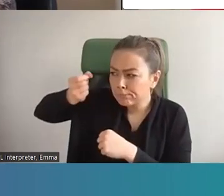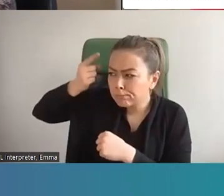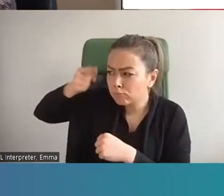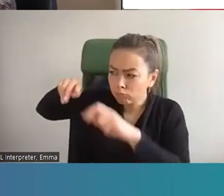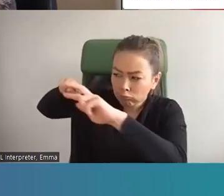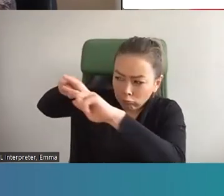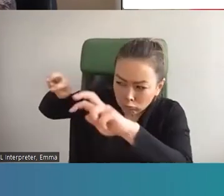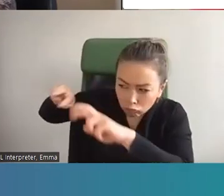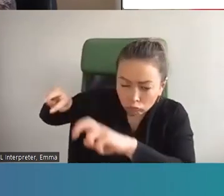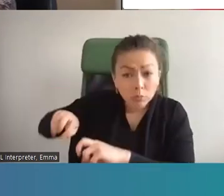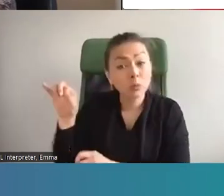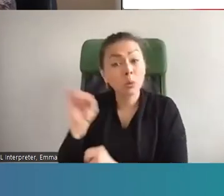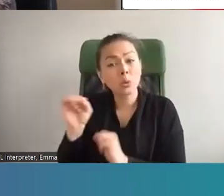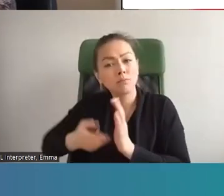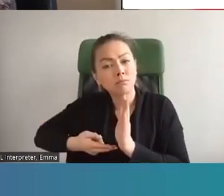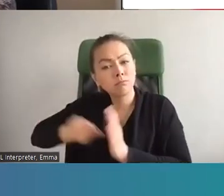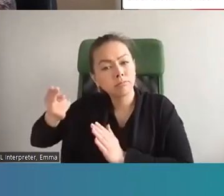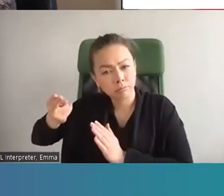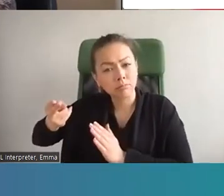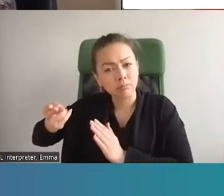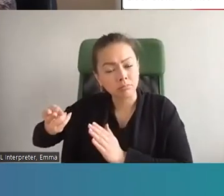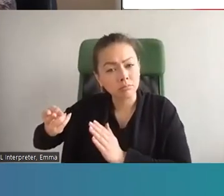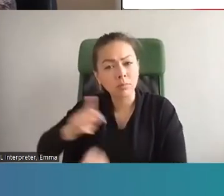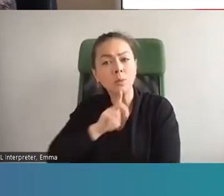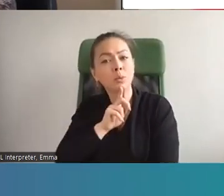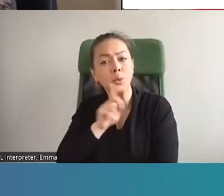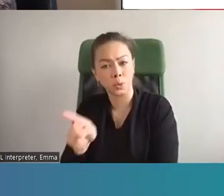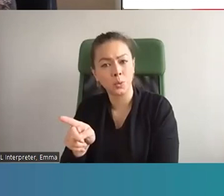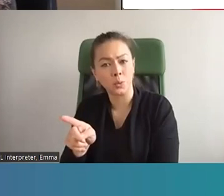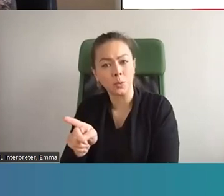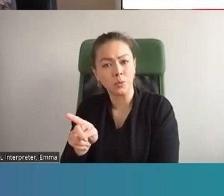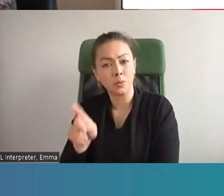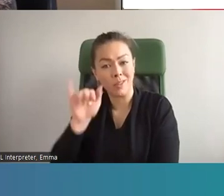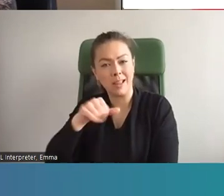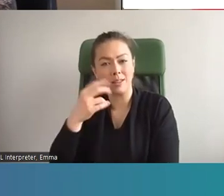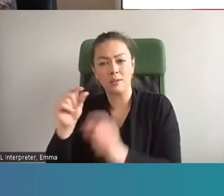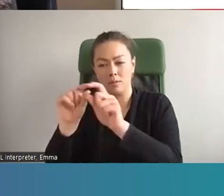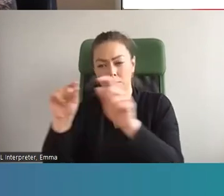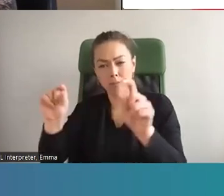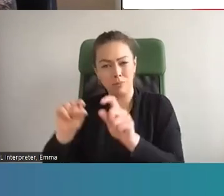truthful. You know, because I think that's what the two row represents. And